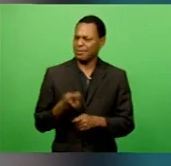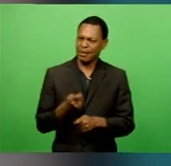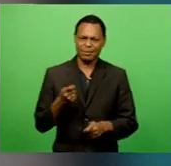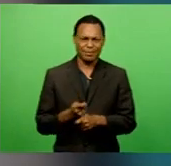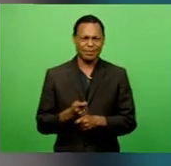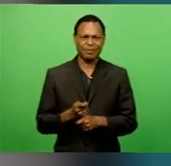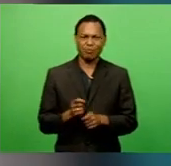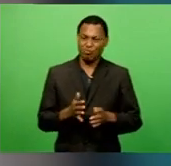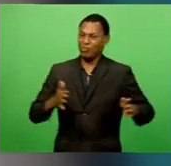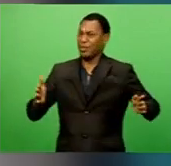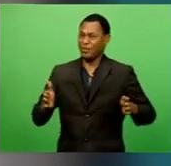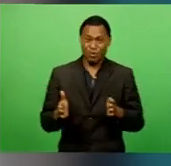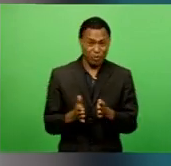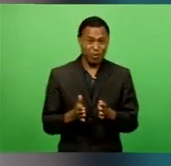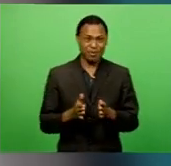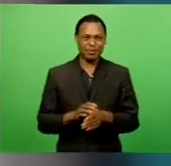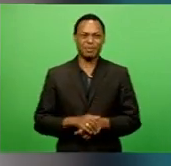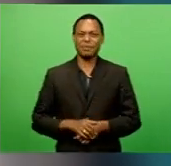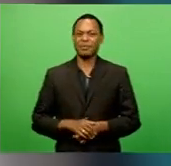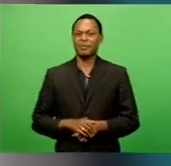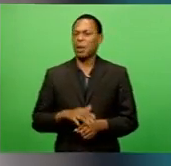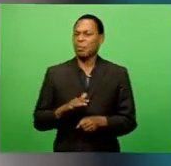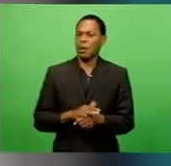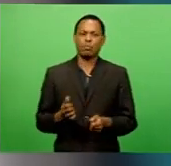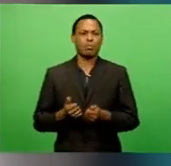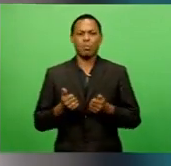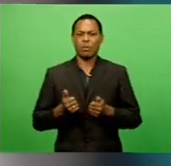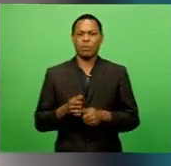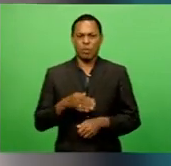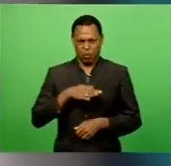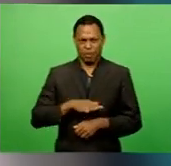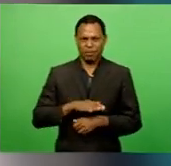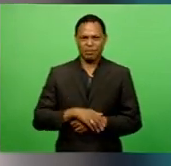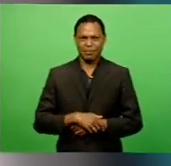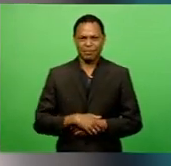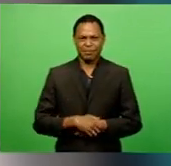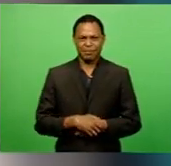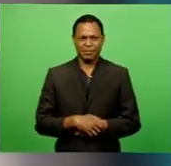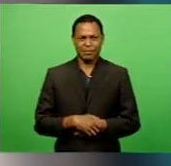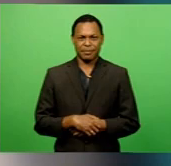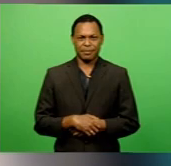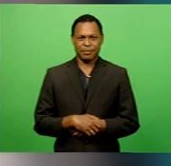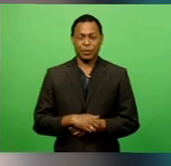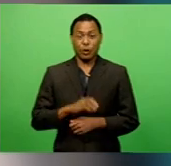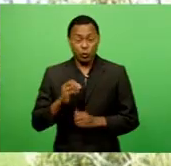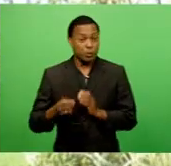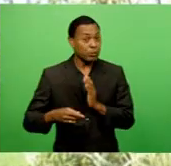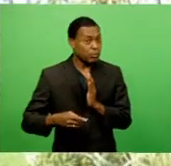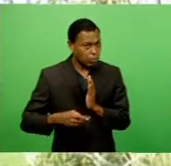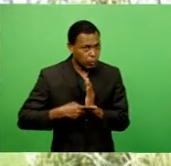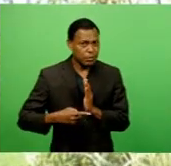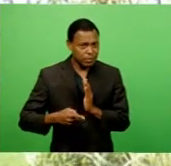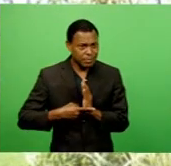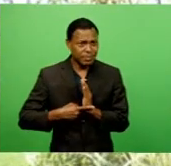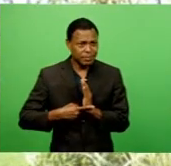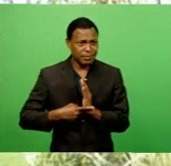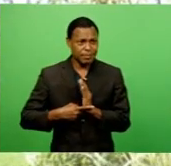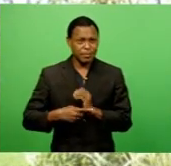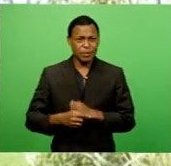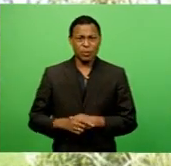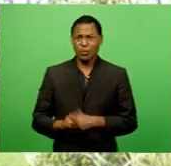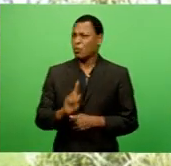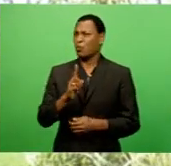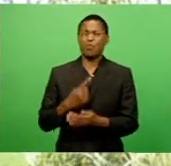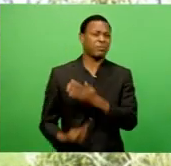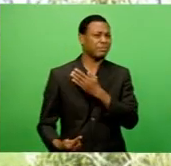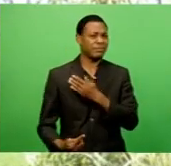inspires others and makes many want to do better. I always tell them is being positive. Whatever circumstances they